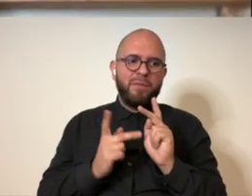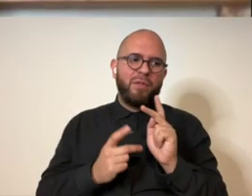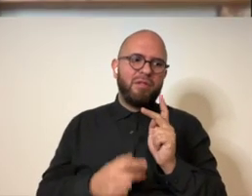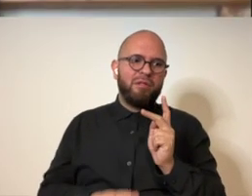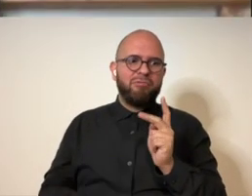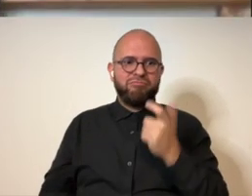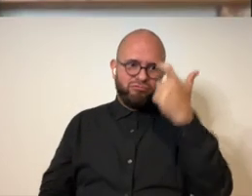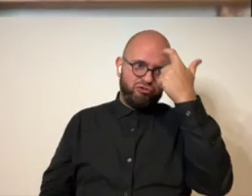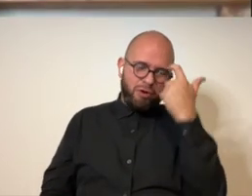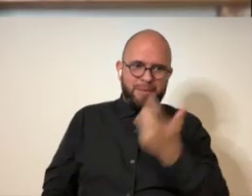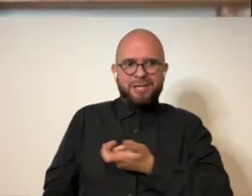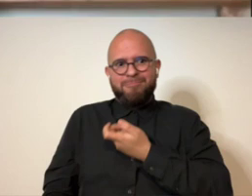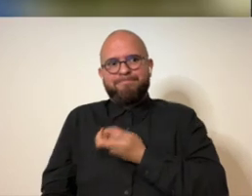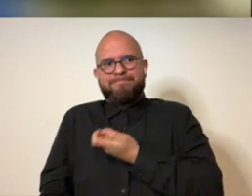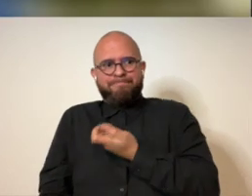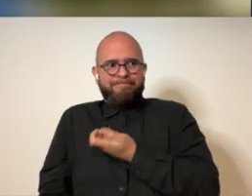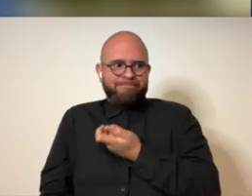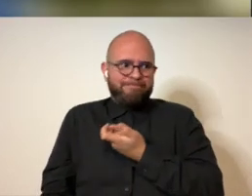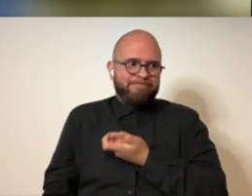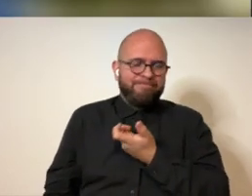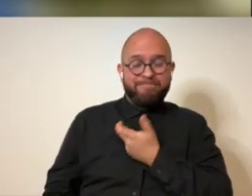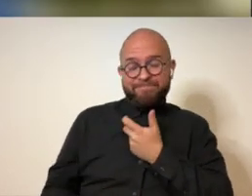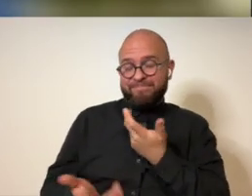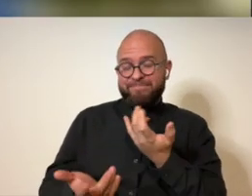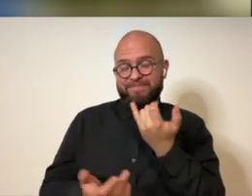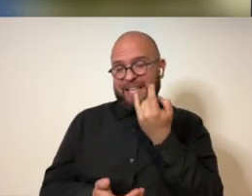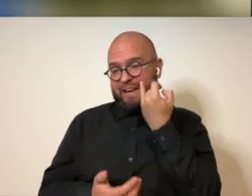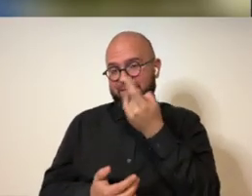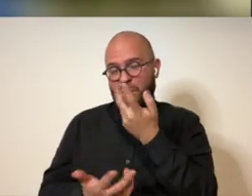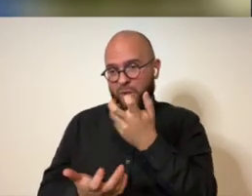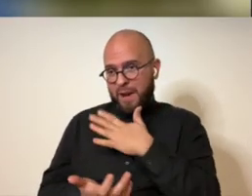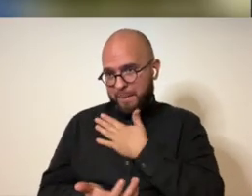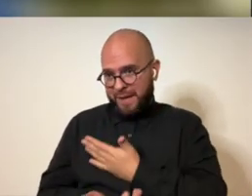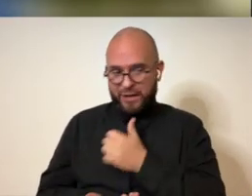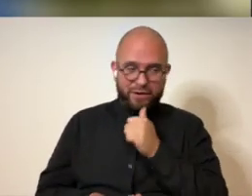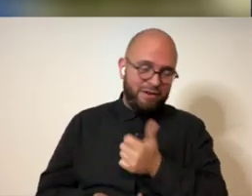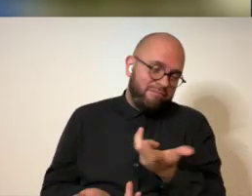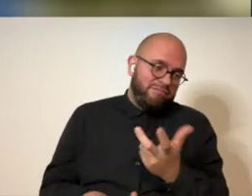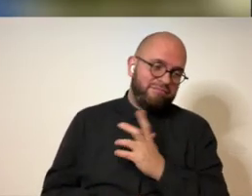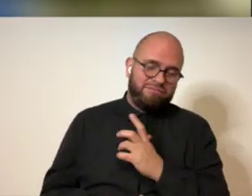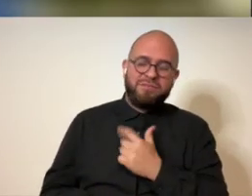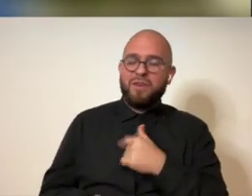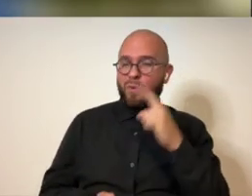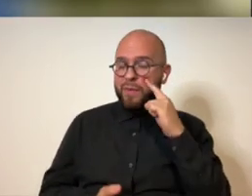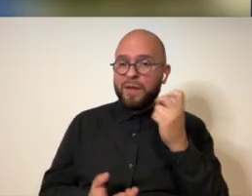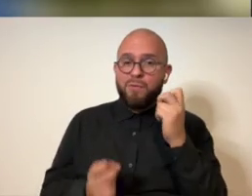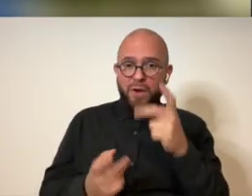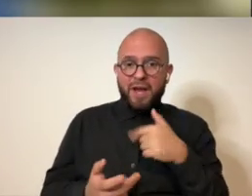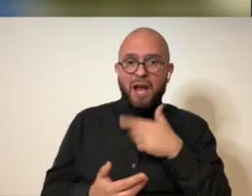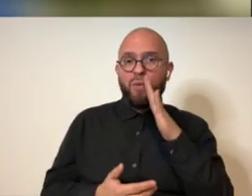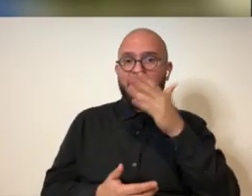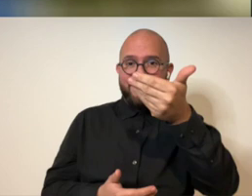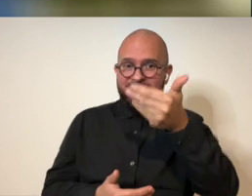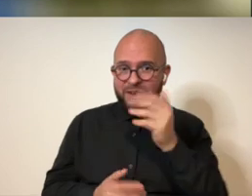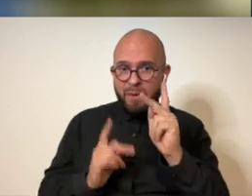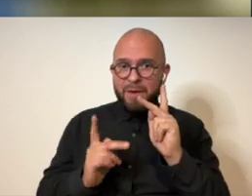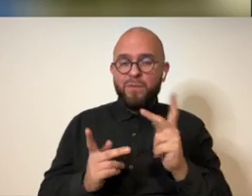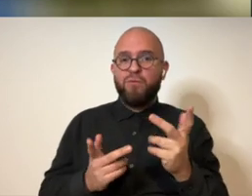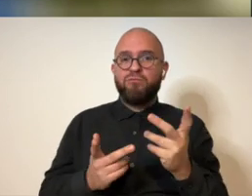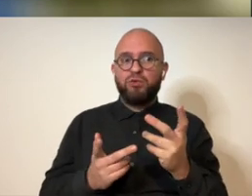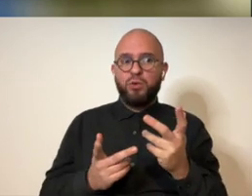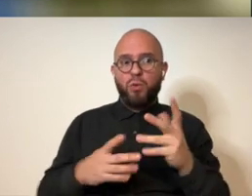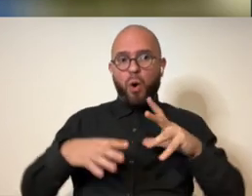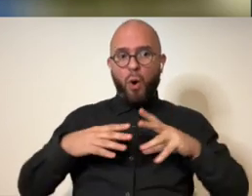Yeah. So at the root of all of this is, you know, people carrying their own trauma, whether they want to acknowledge that or not. So then I